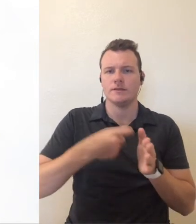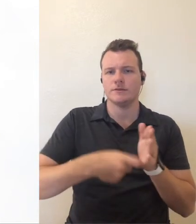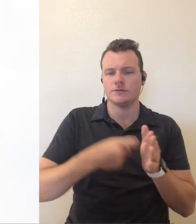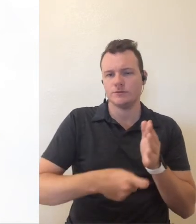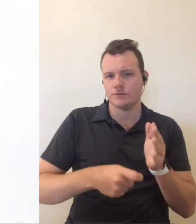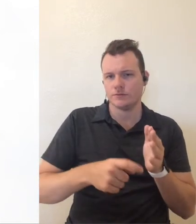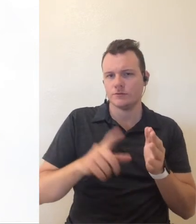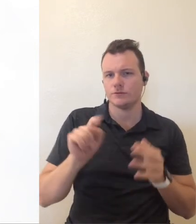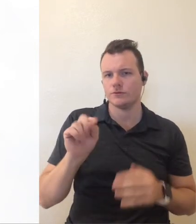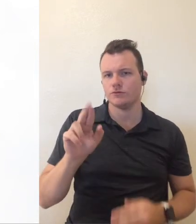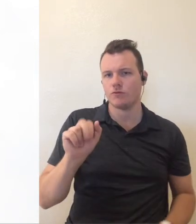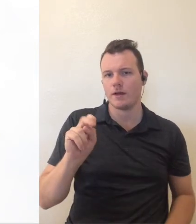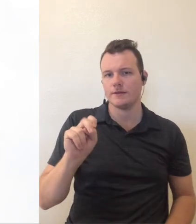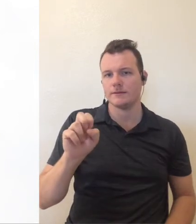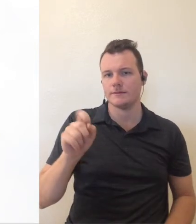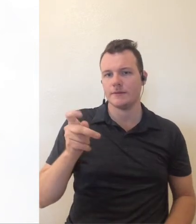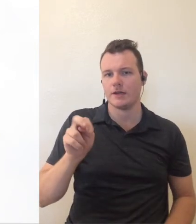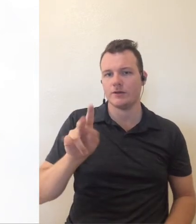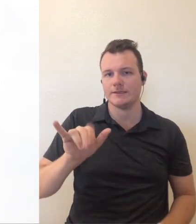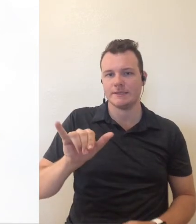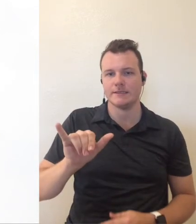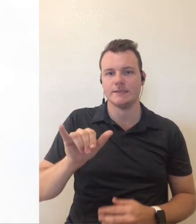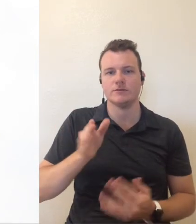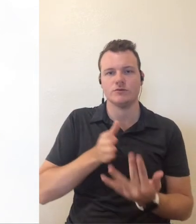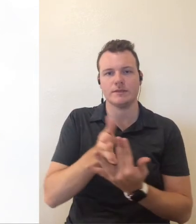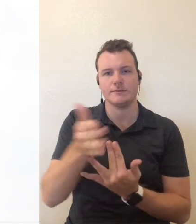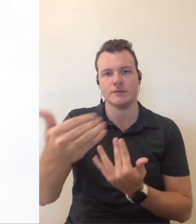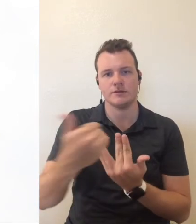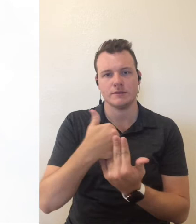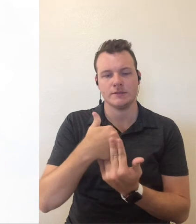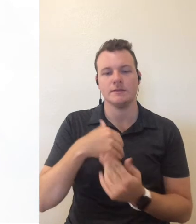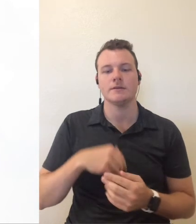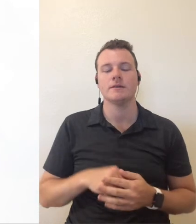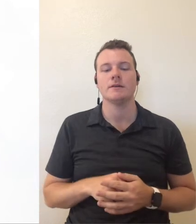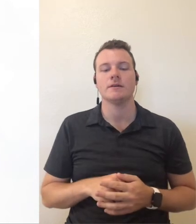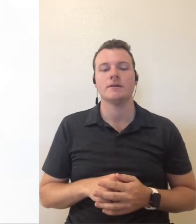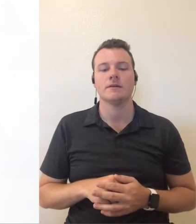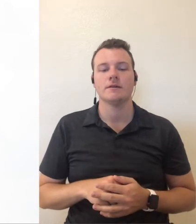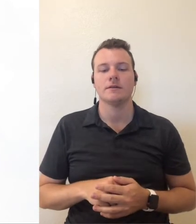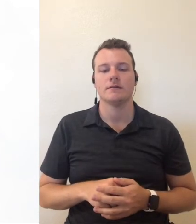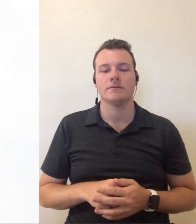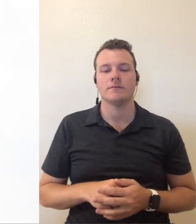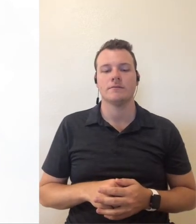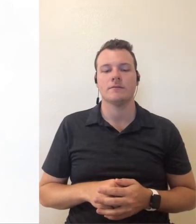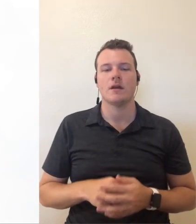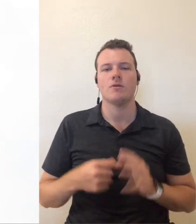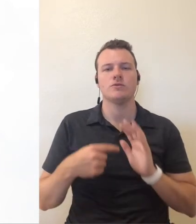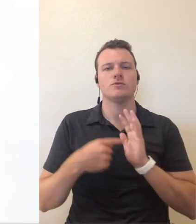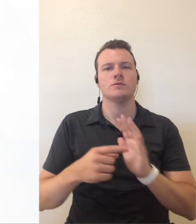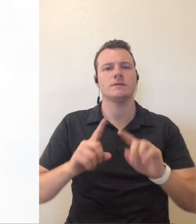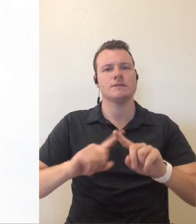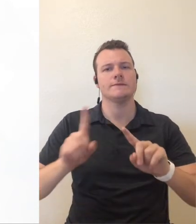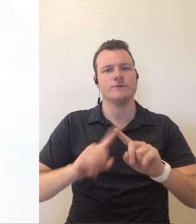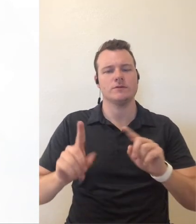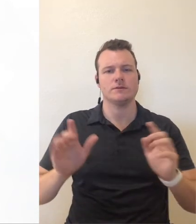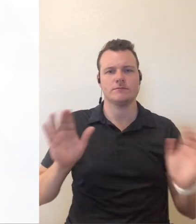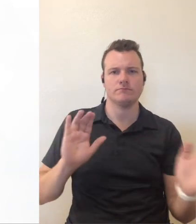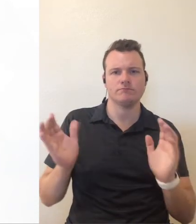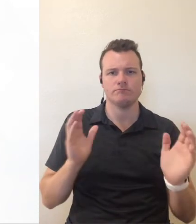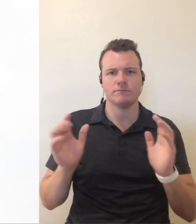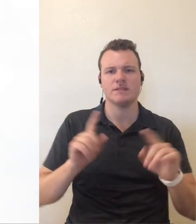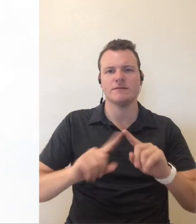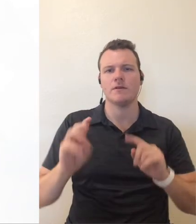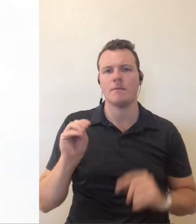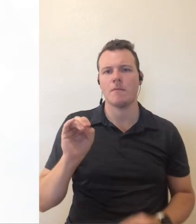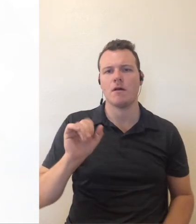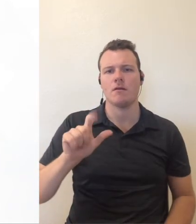transparency. And I used this graph just to show you what the differences were between the models.